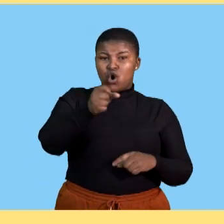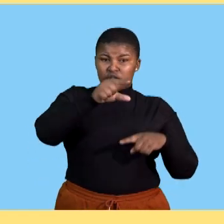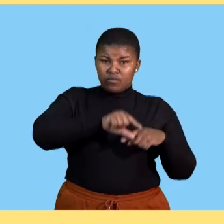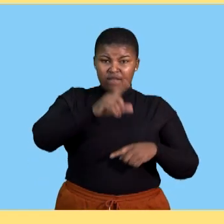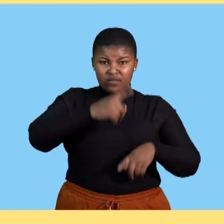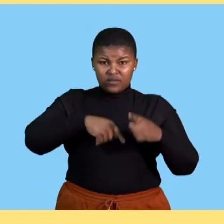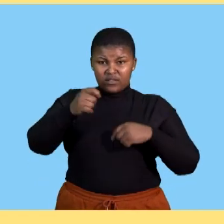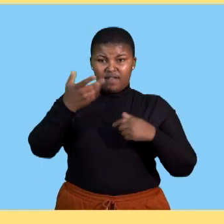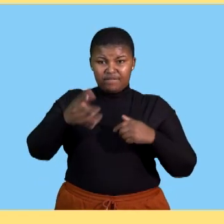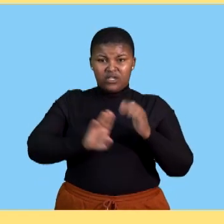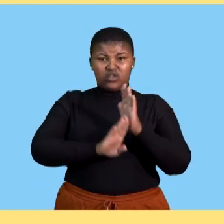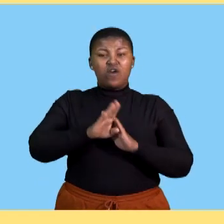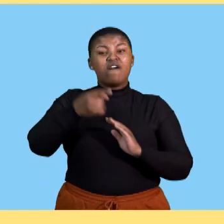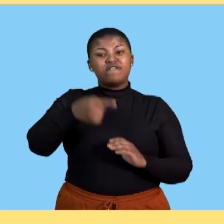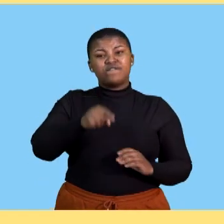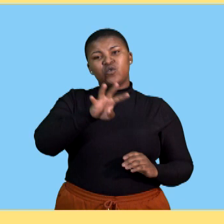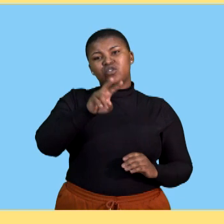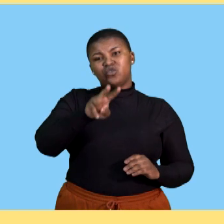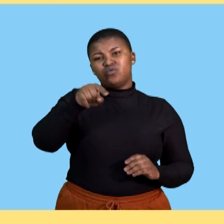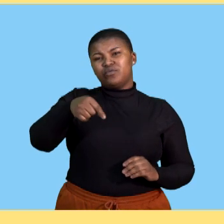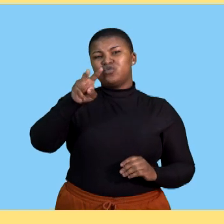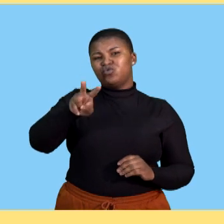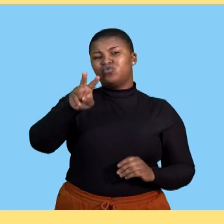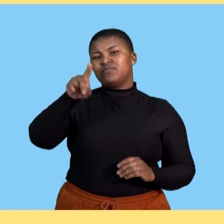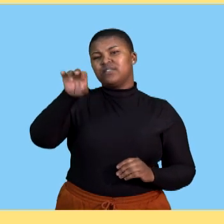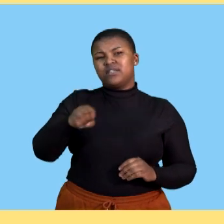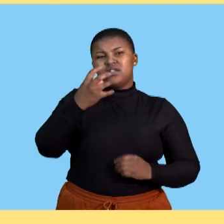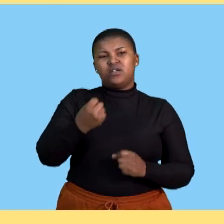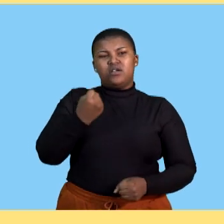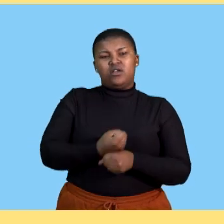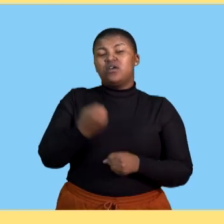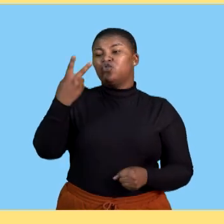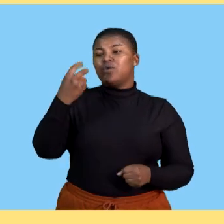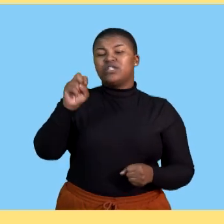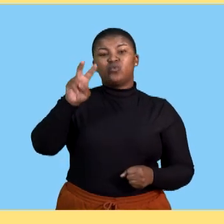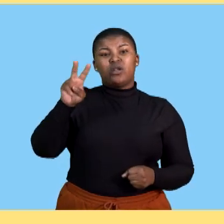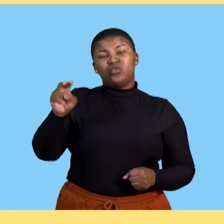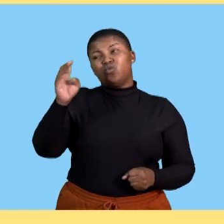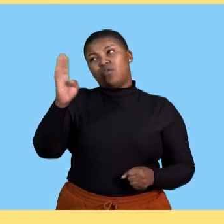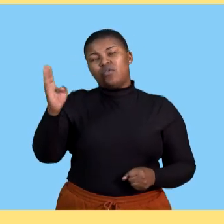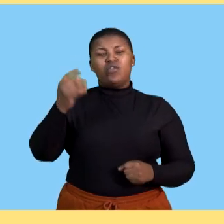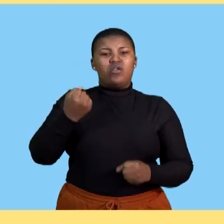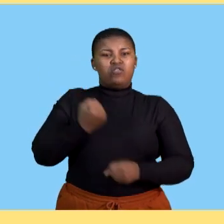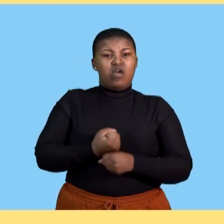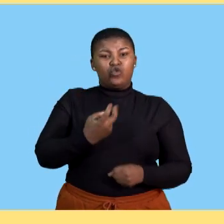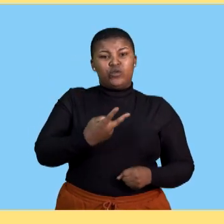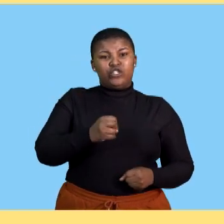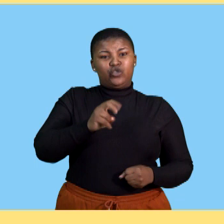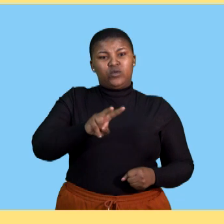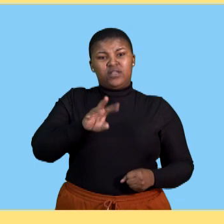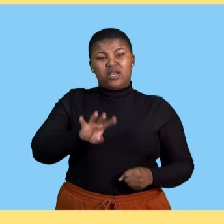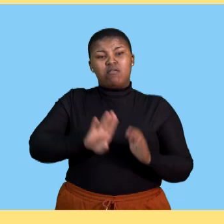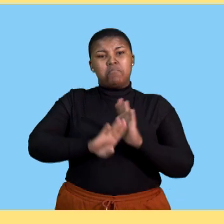is my trend from 42.2% in 2022 to 44.3% in